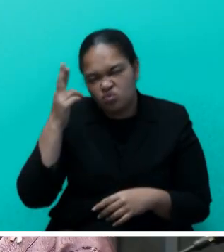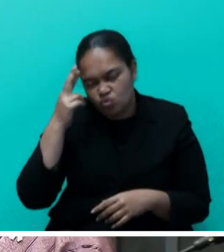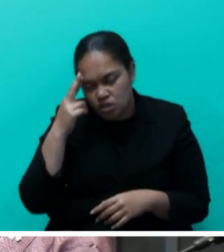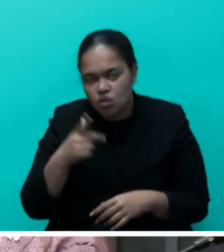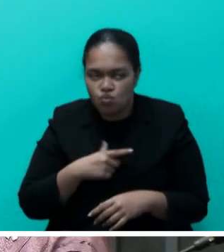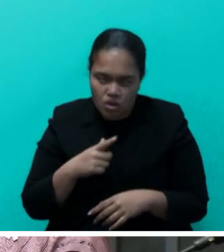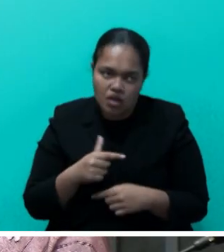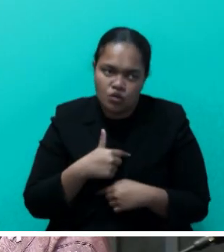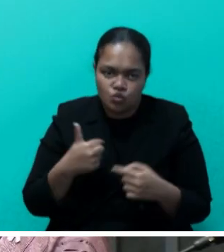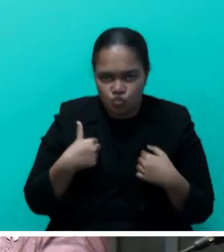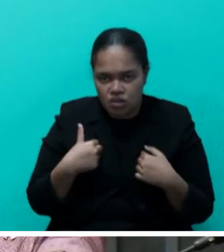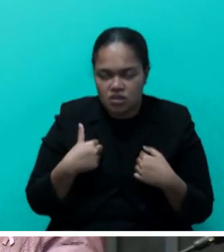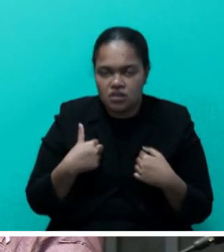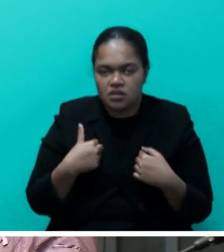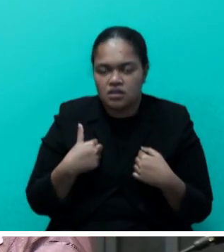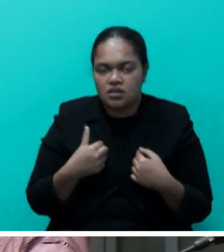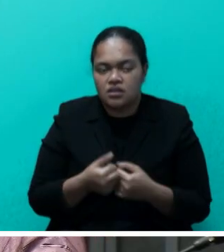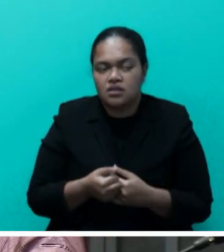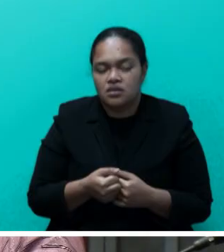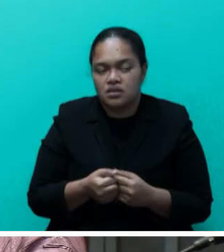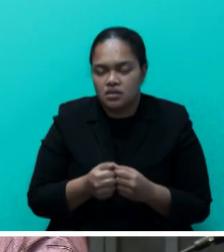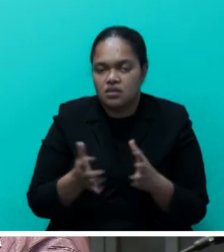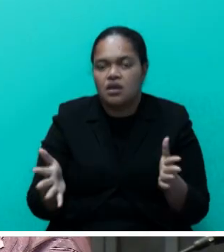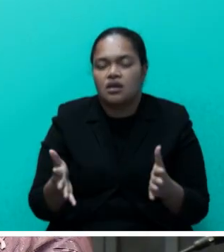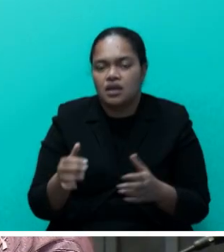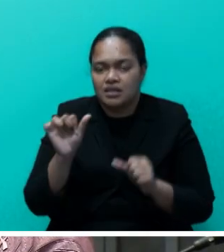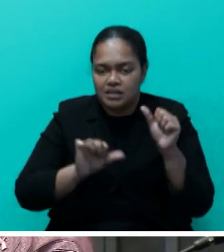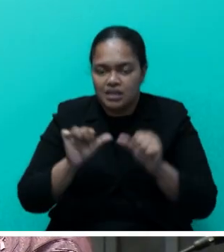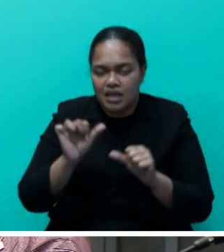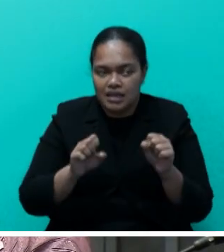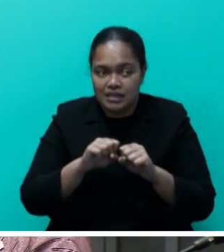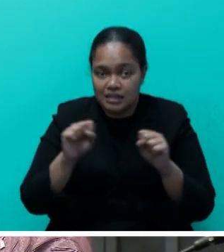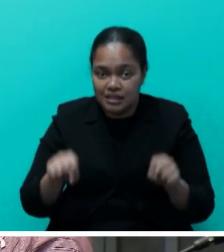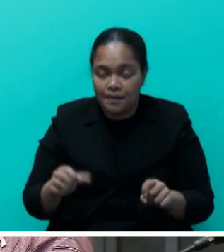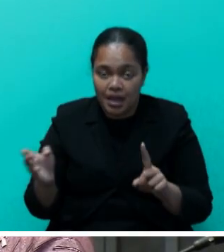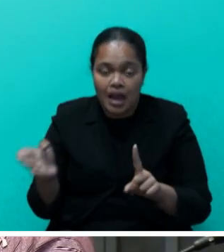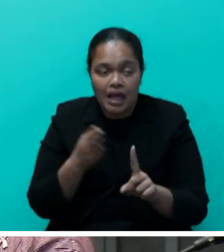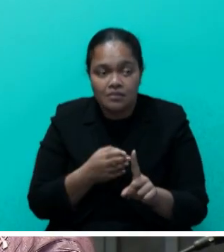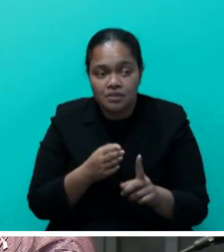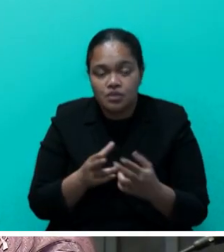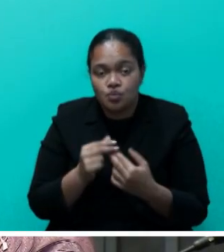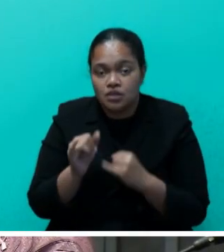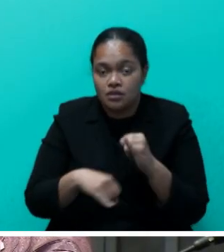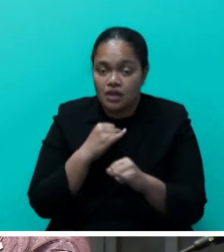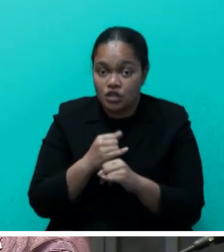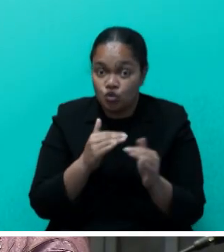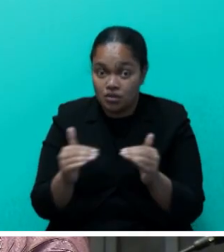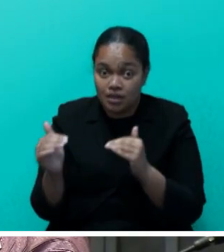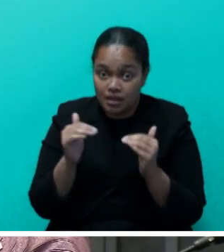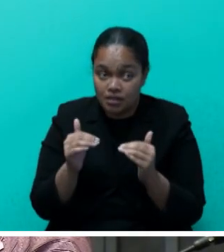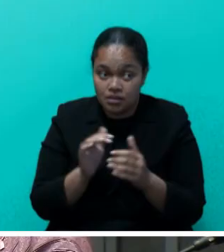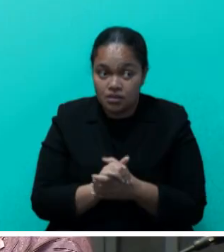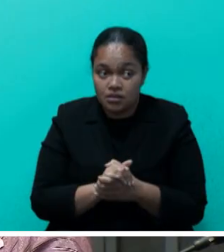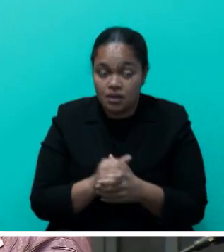we are trying to reintroduce scaling system. Alignment with the international standards.